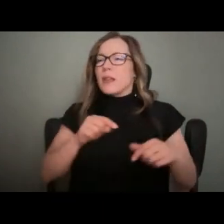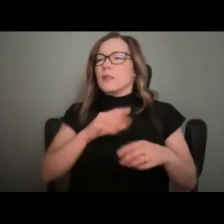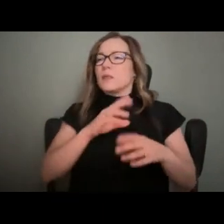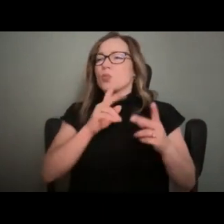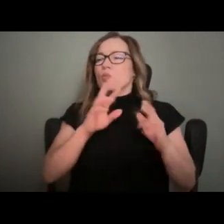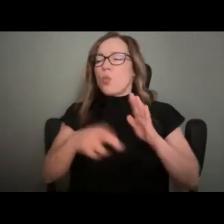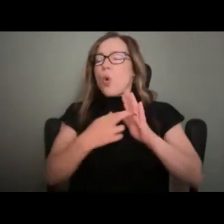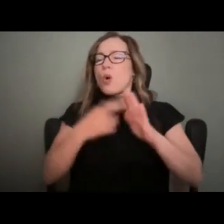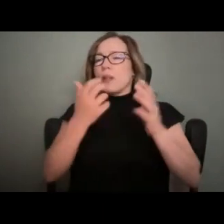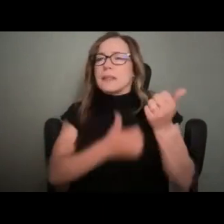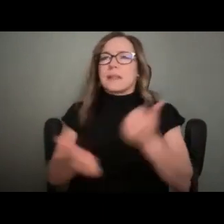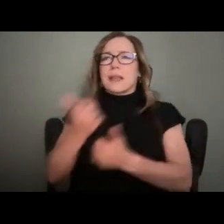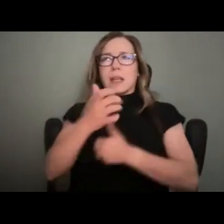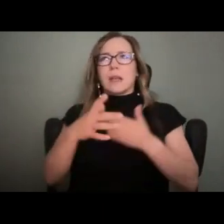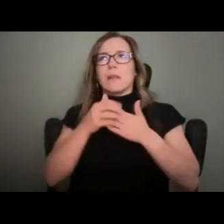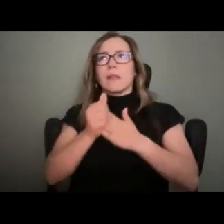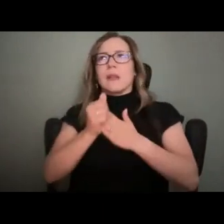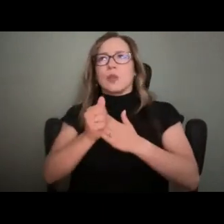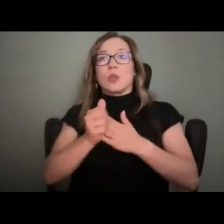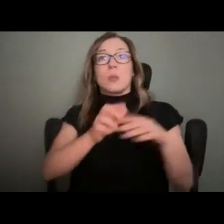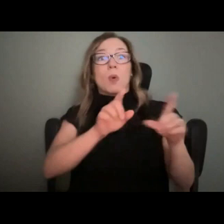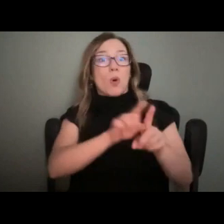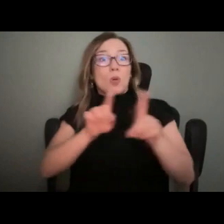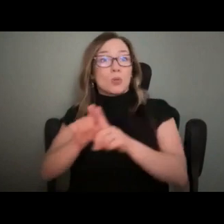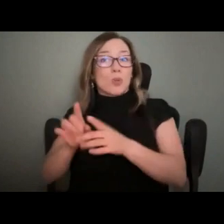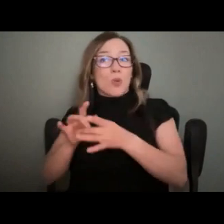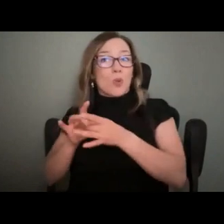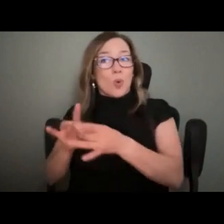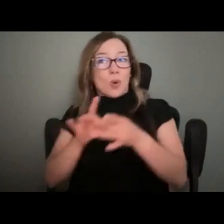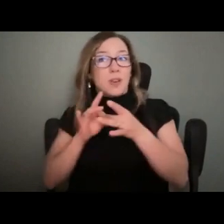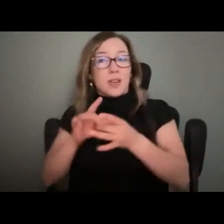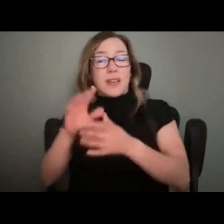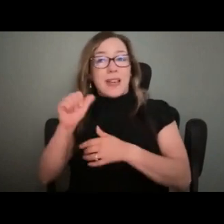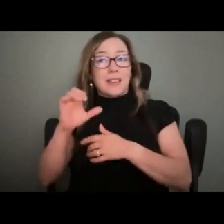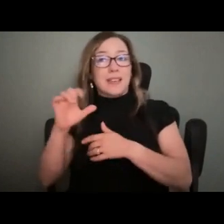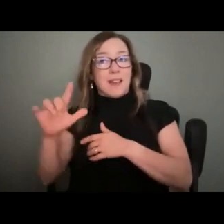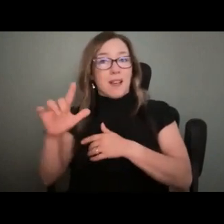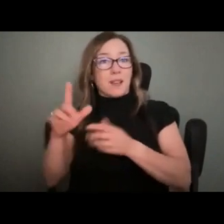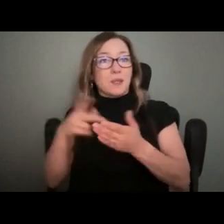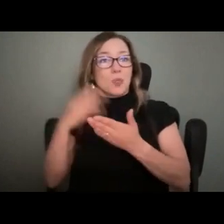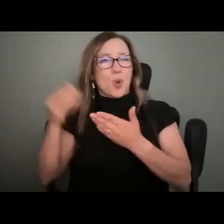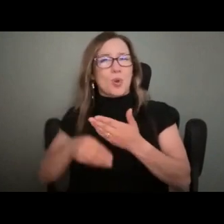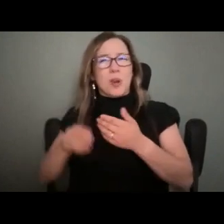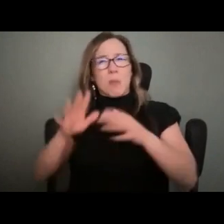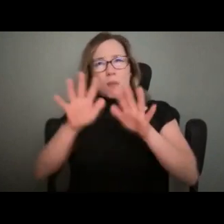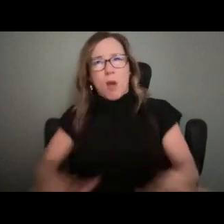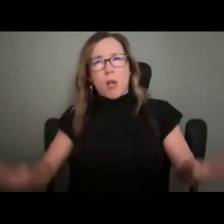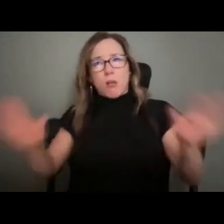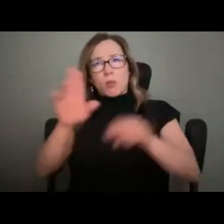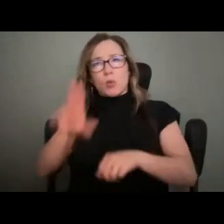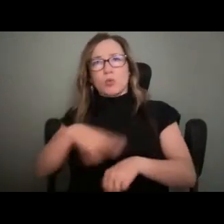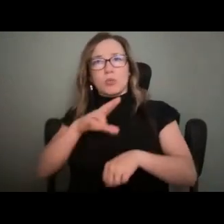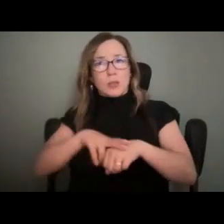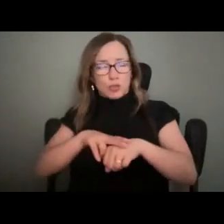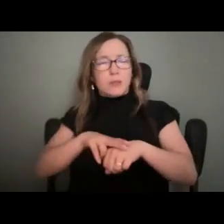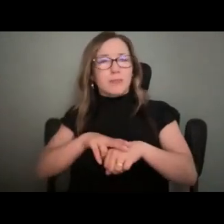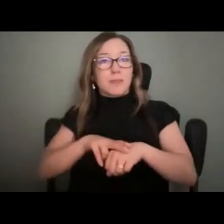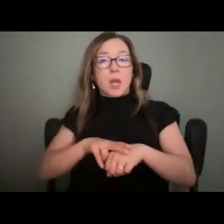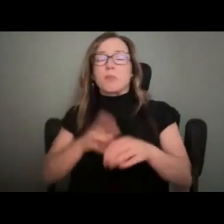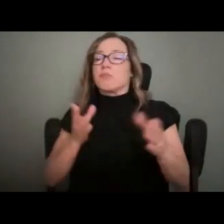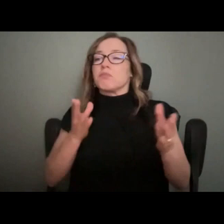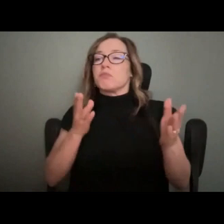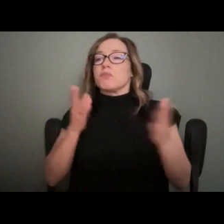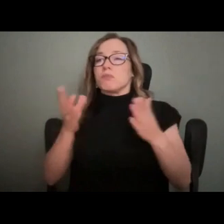executive leadership and also coordination for ACL's programs nationwide and serves as an advisor